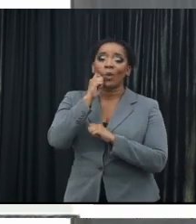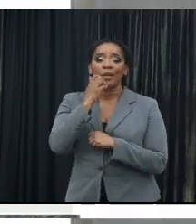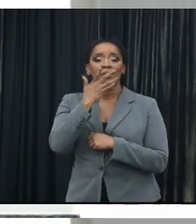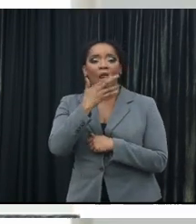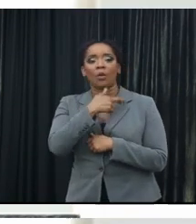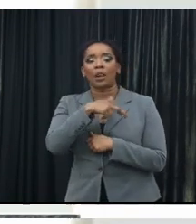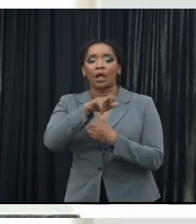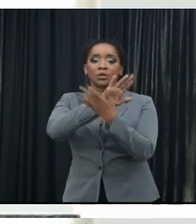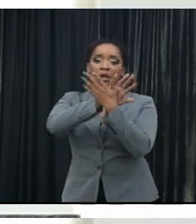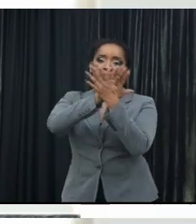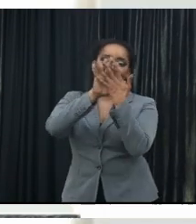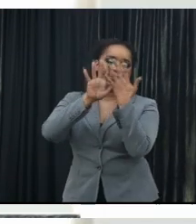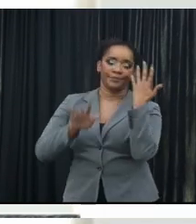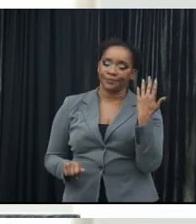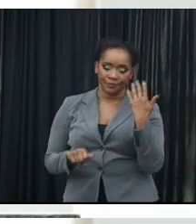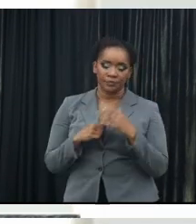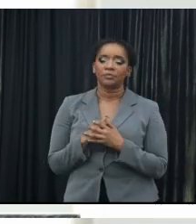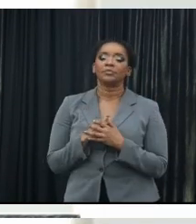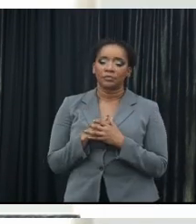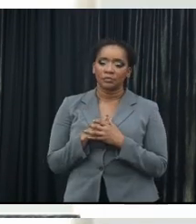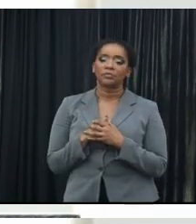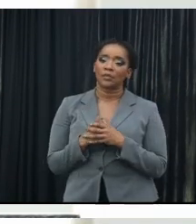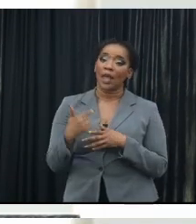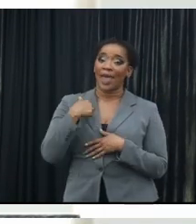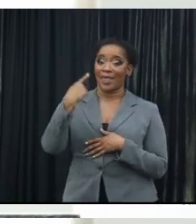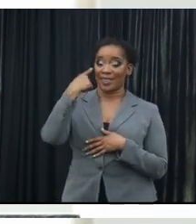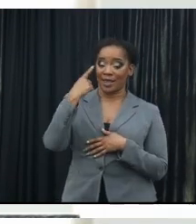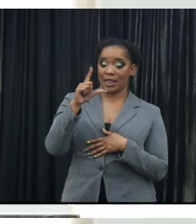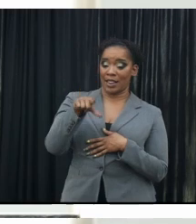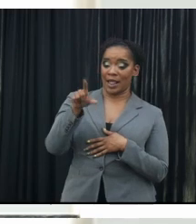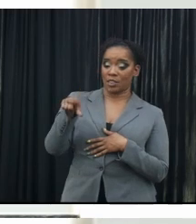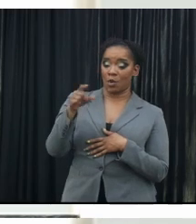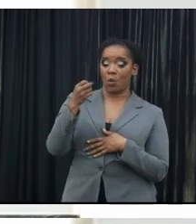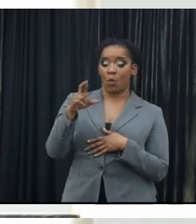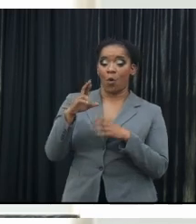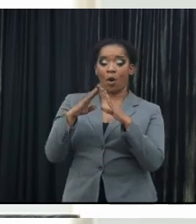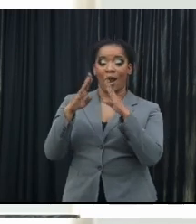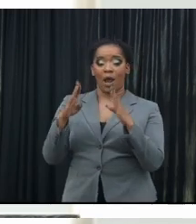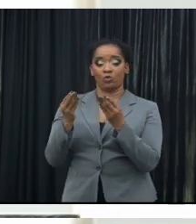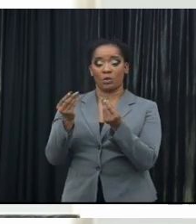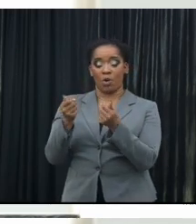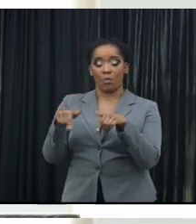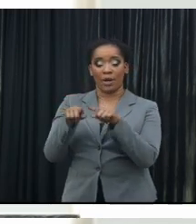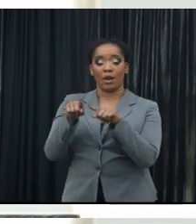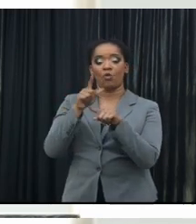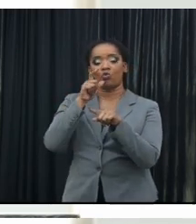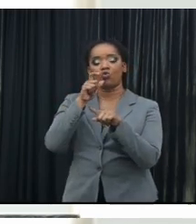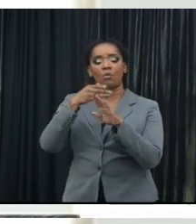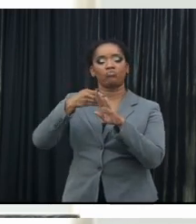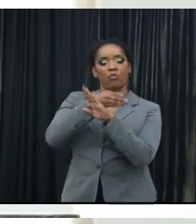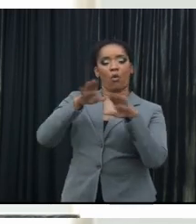the 7 federally protected classes. I think a landlord or a housing provider that is proactive in notifying